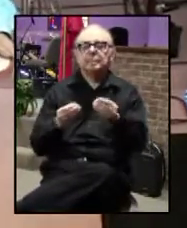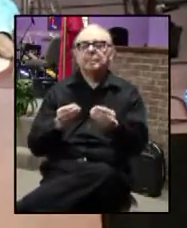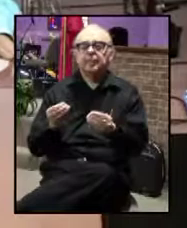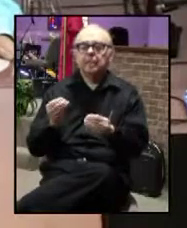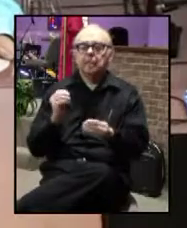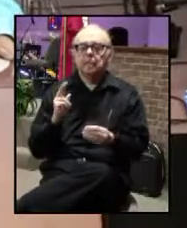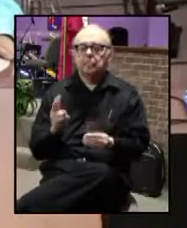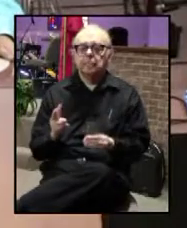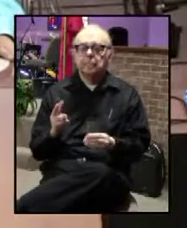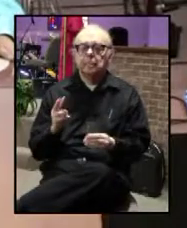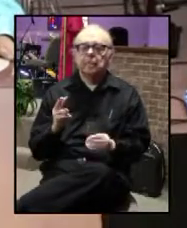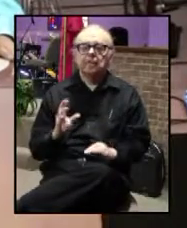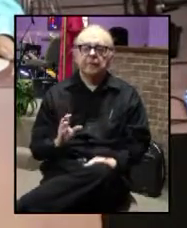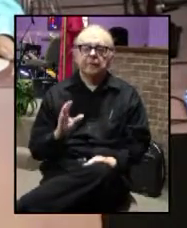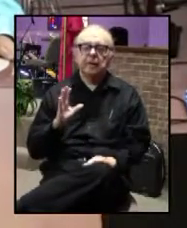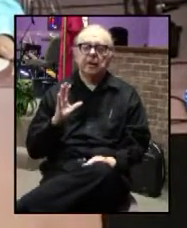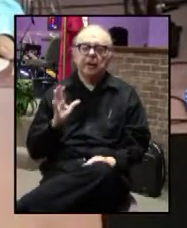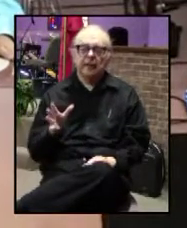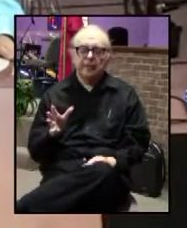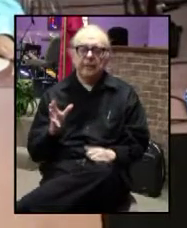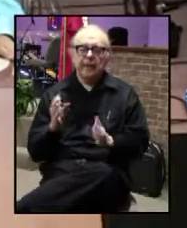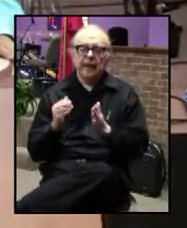to 250,000 people.